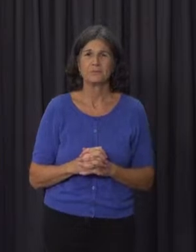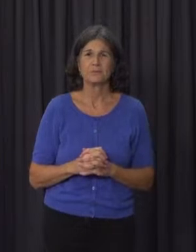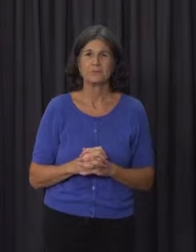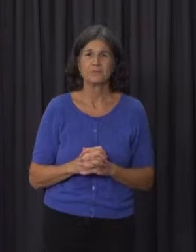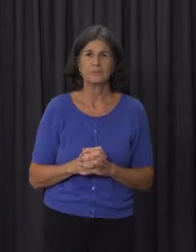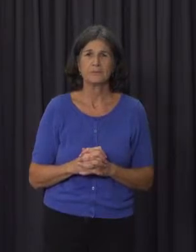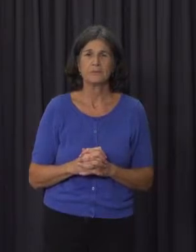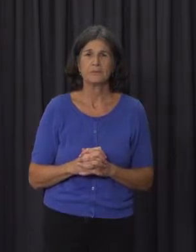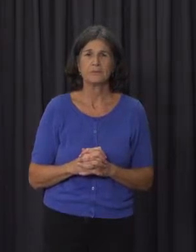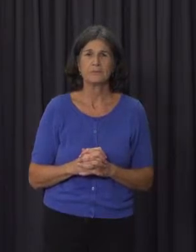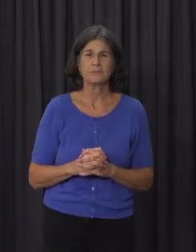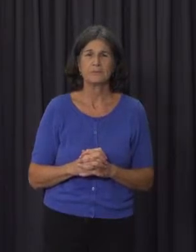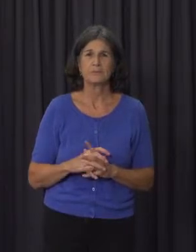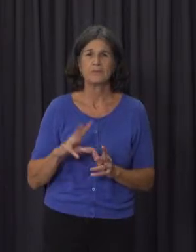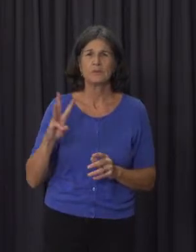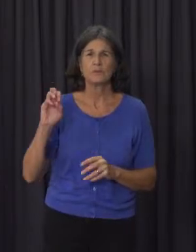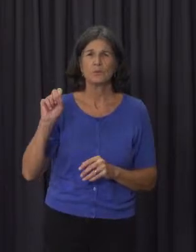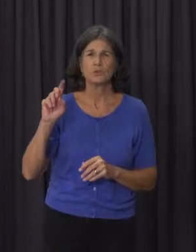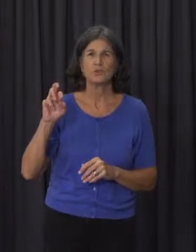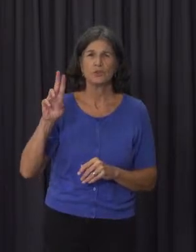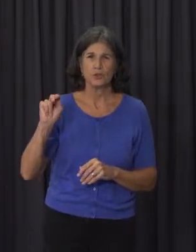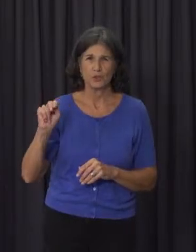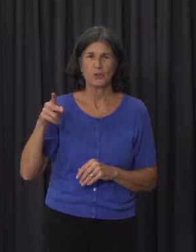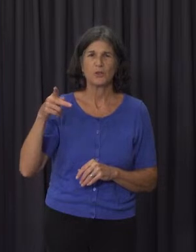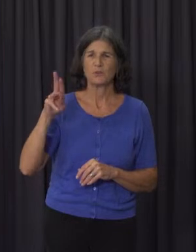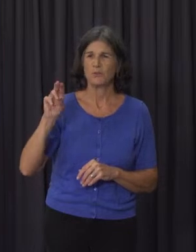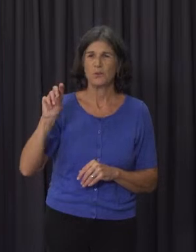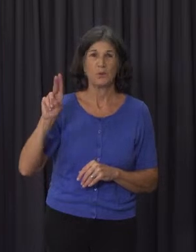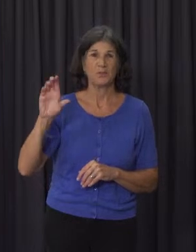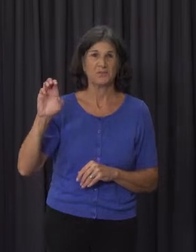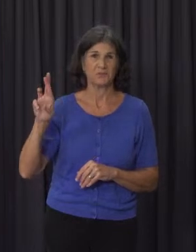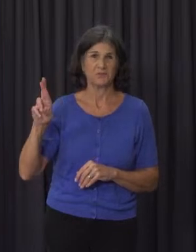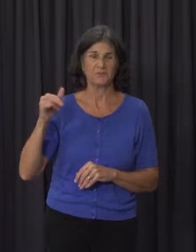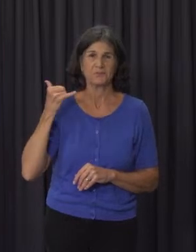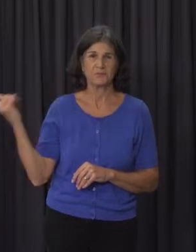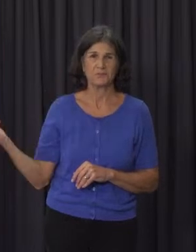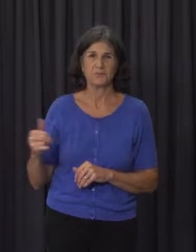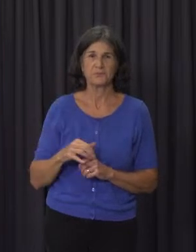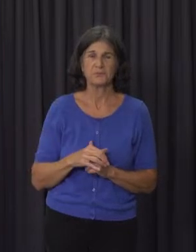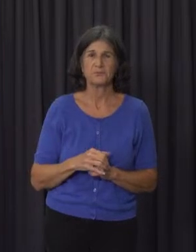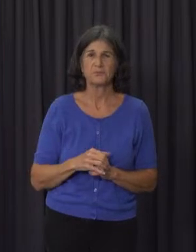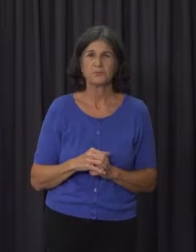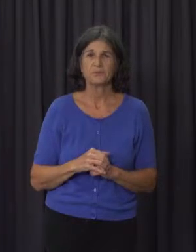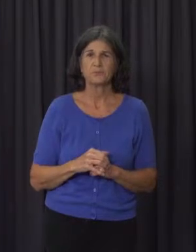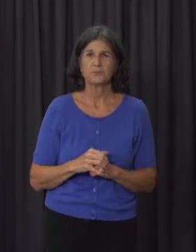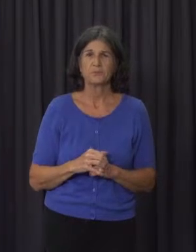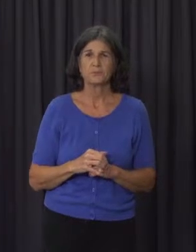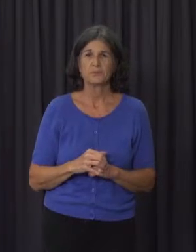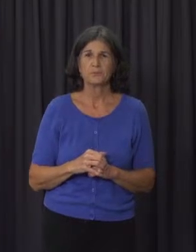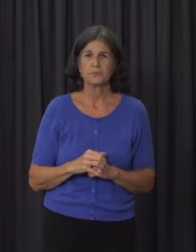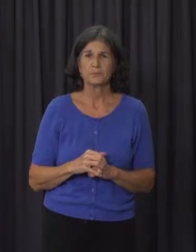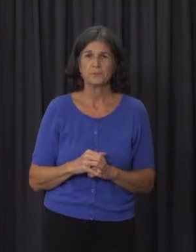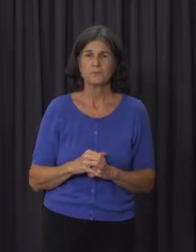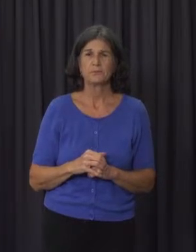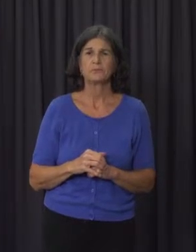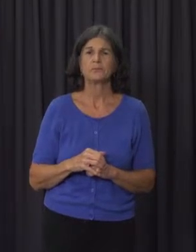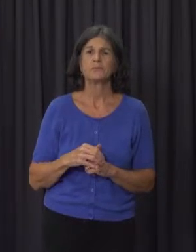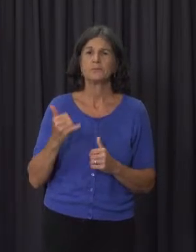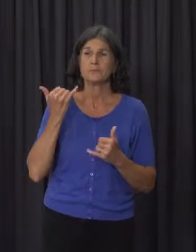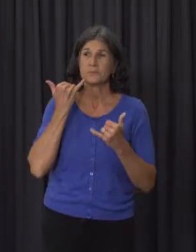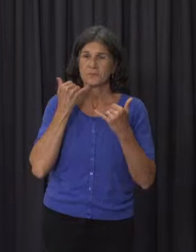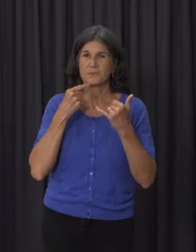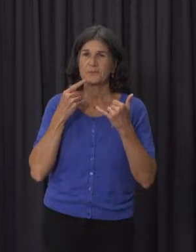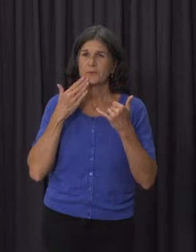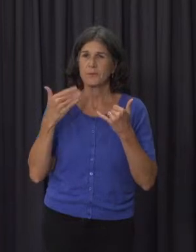Thanks for taking my call. I guess this question's for the Minister of Agriculture. I'm just wondering, I mean,